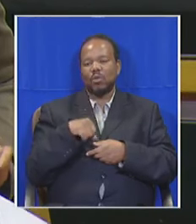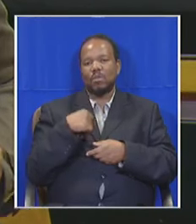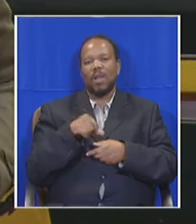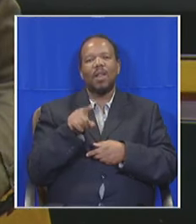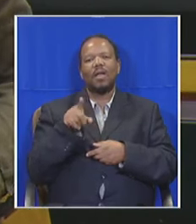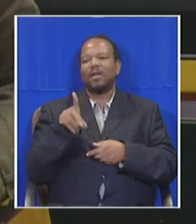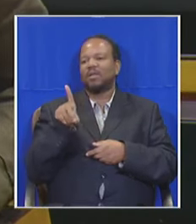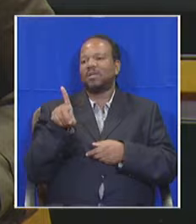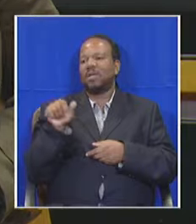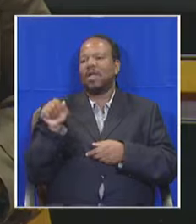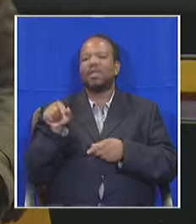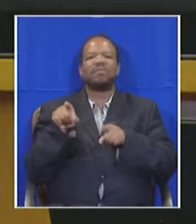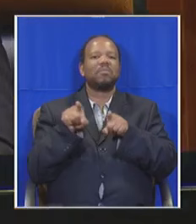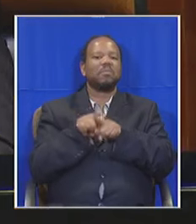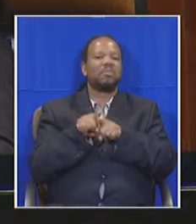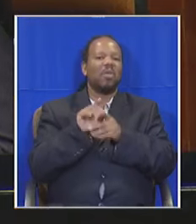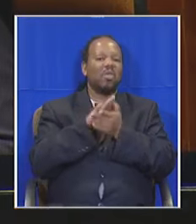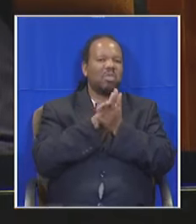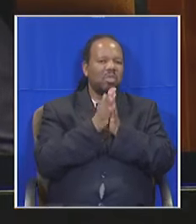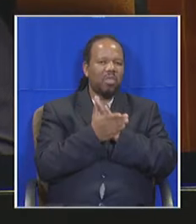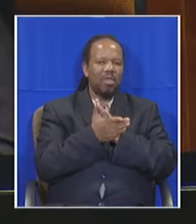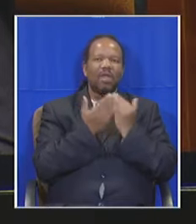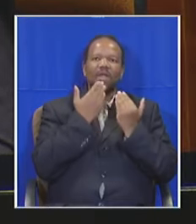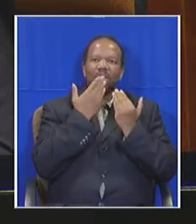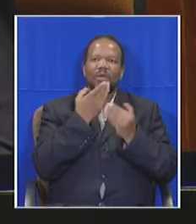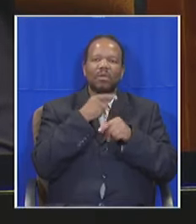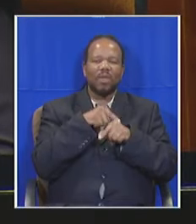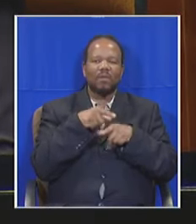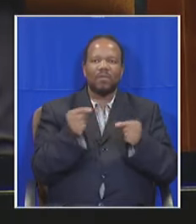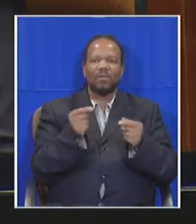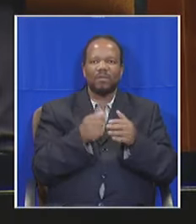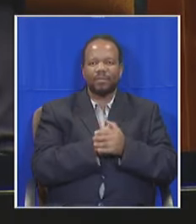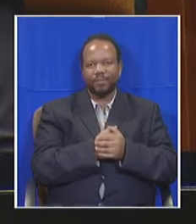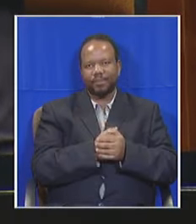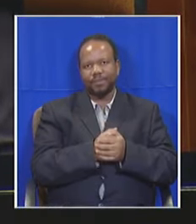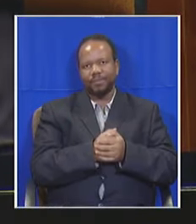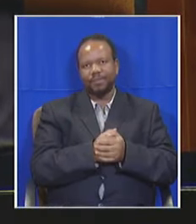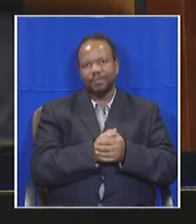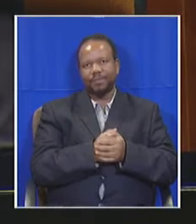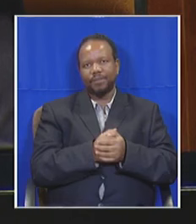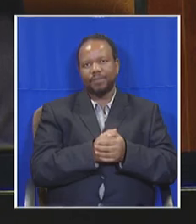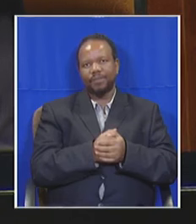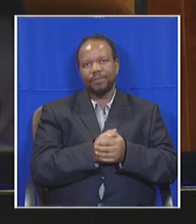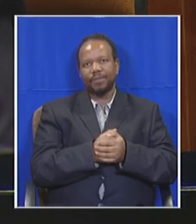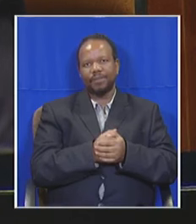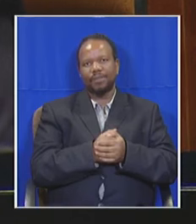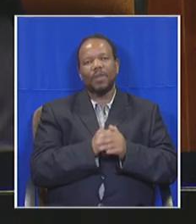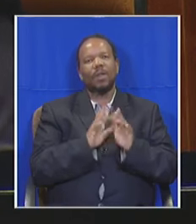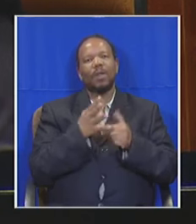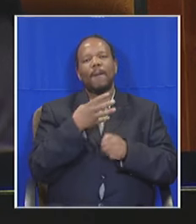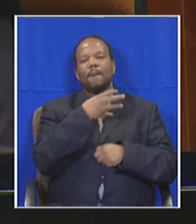synonymous disaster. Thank you. Your time is up. Thank you very much. That concludes